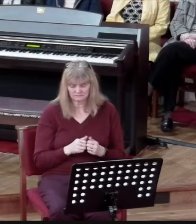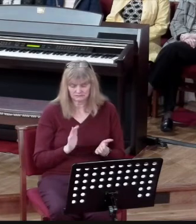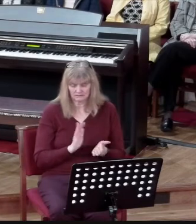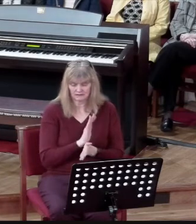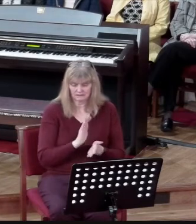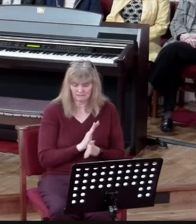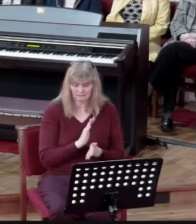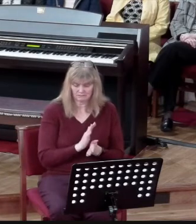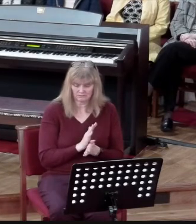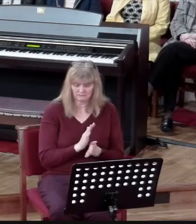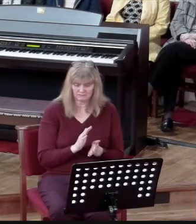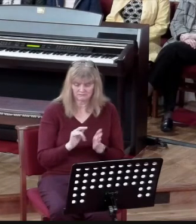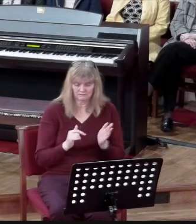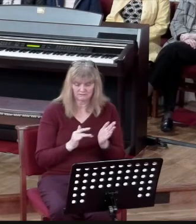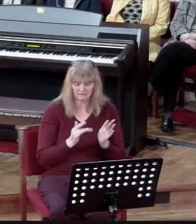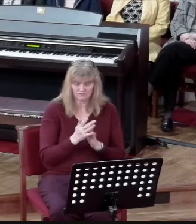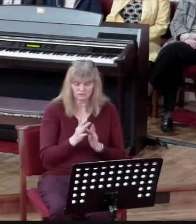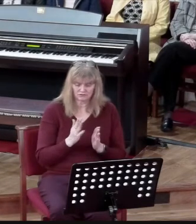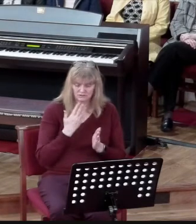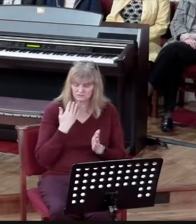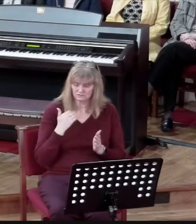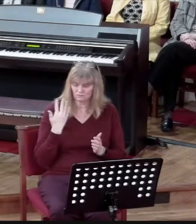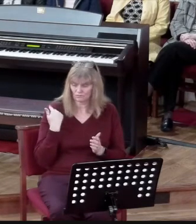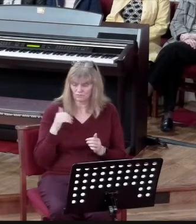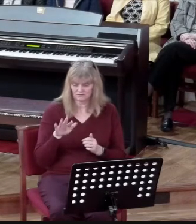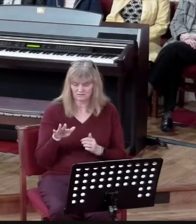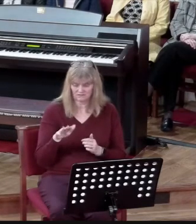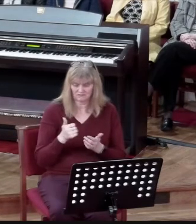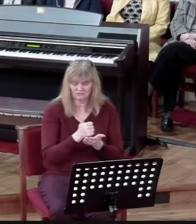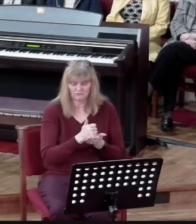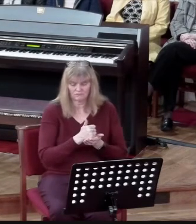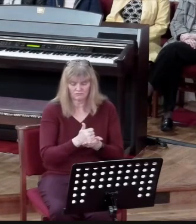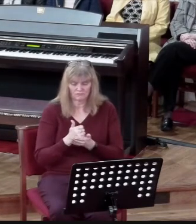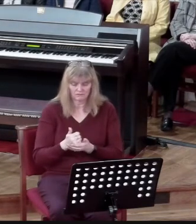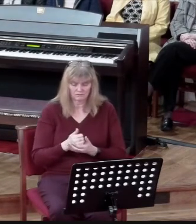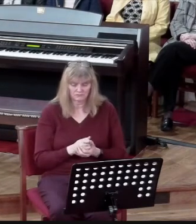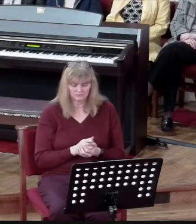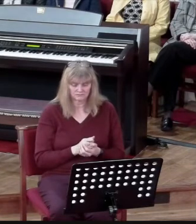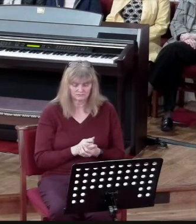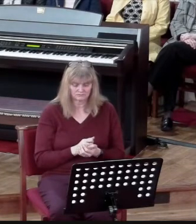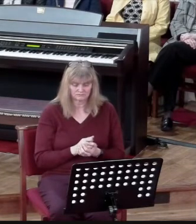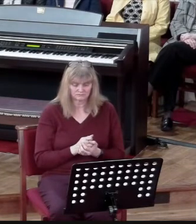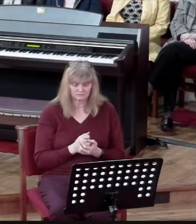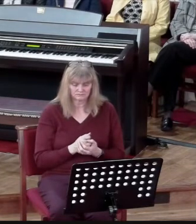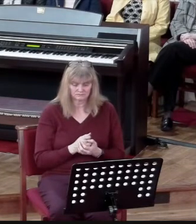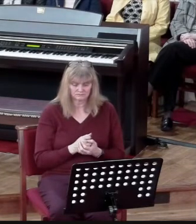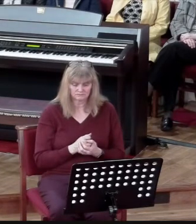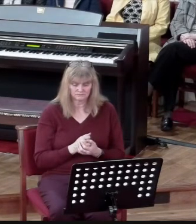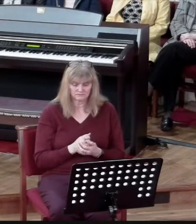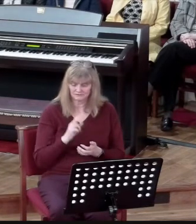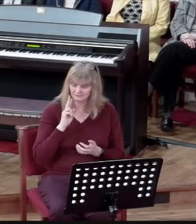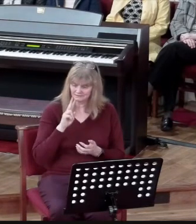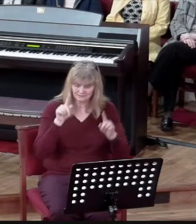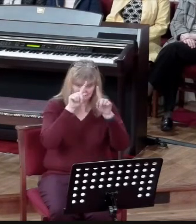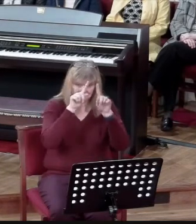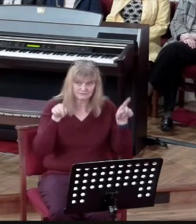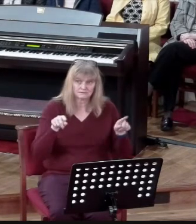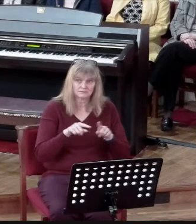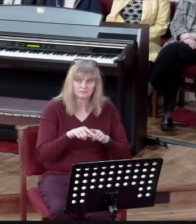sheer joy. It's almost innocent in the way it's told. And you can see the picture